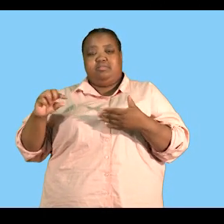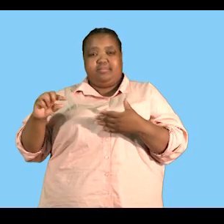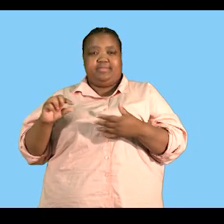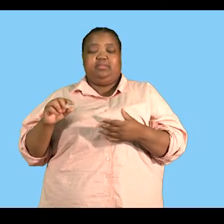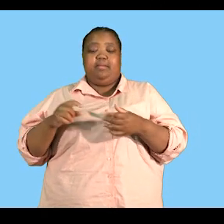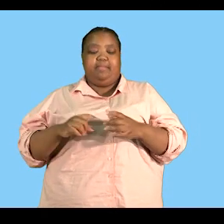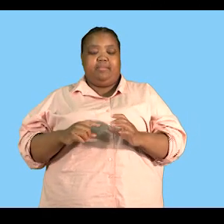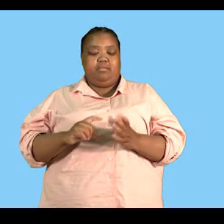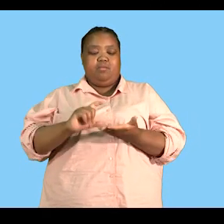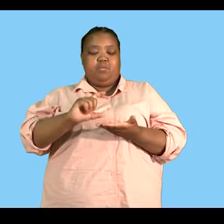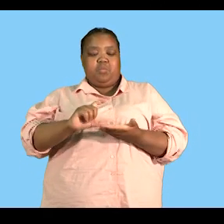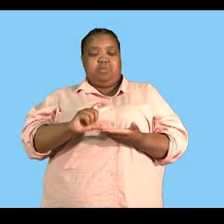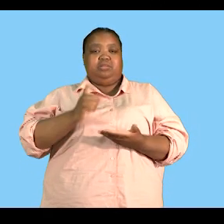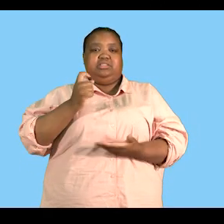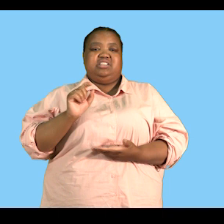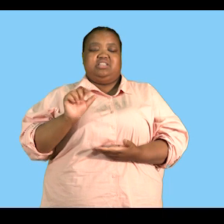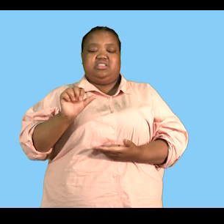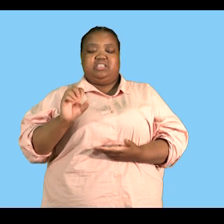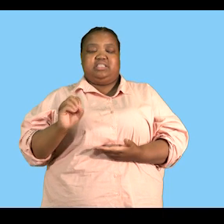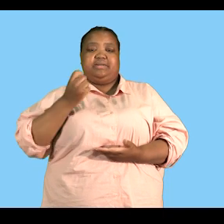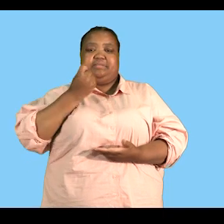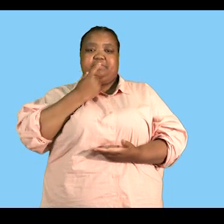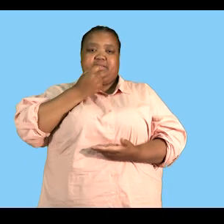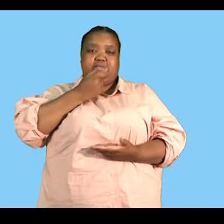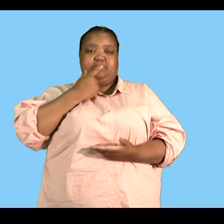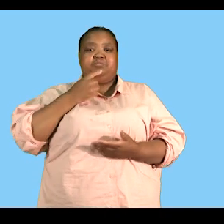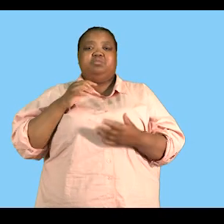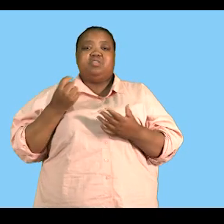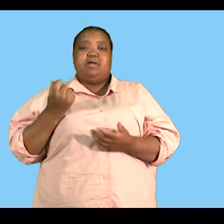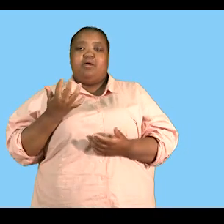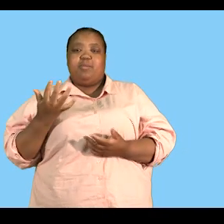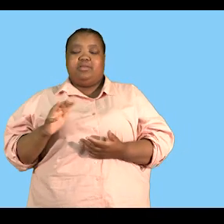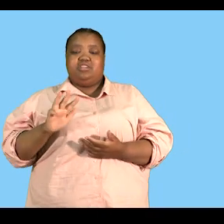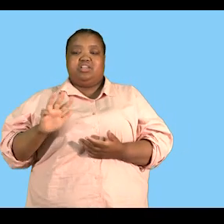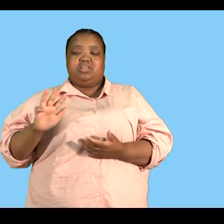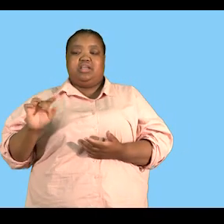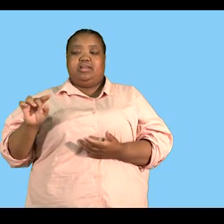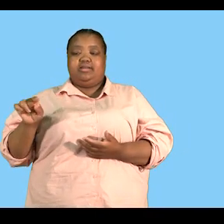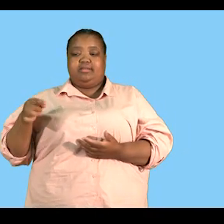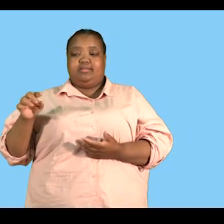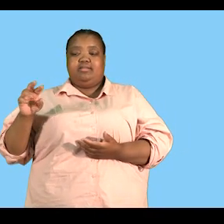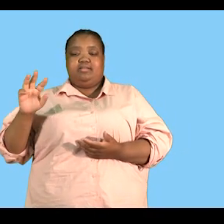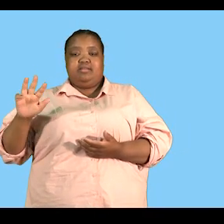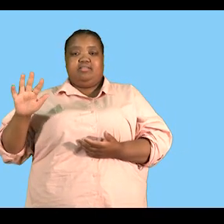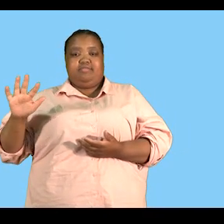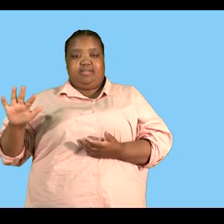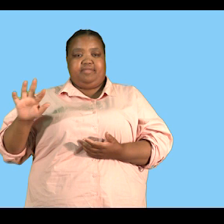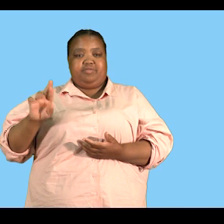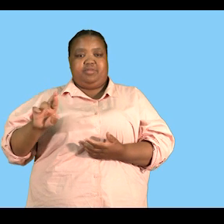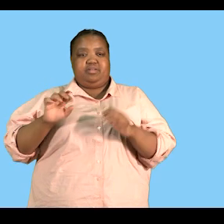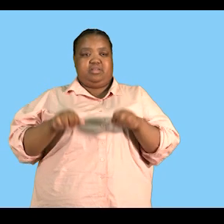60 tablets per bottle, and the price is R99.95. Your zinc is